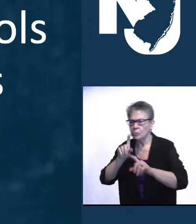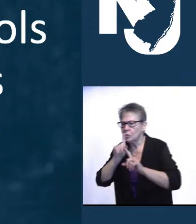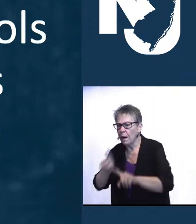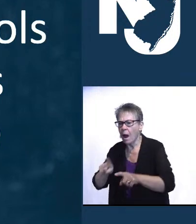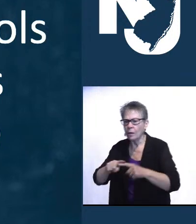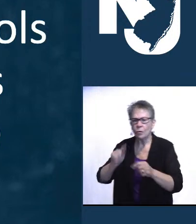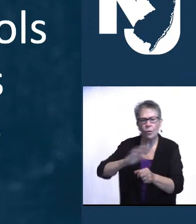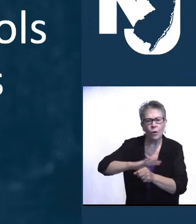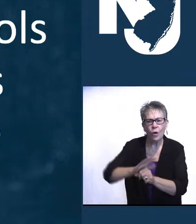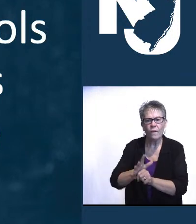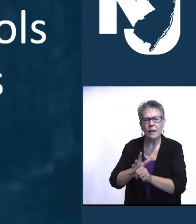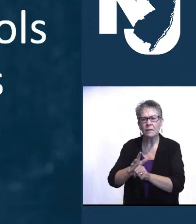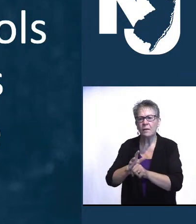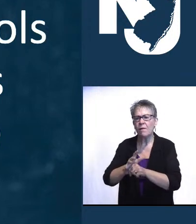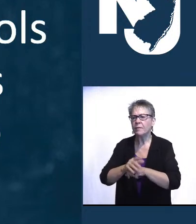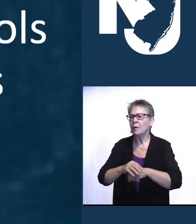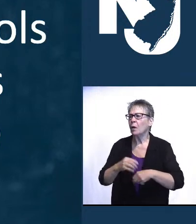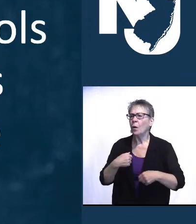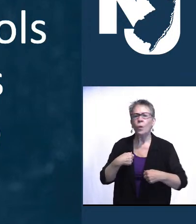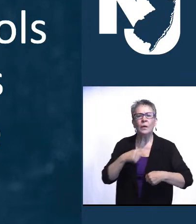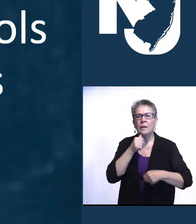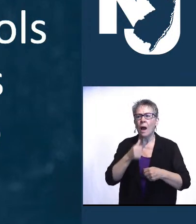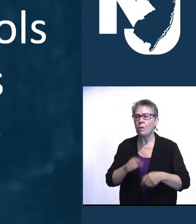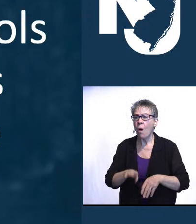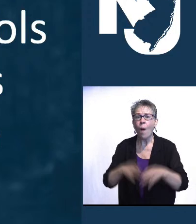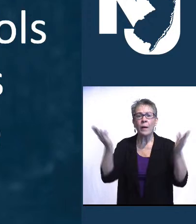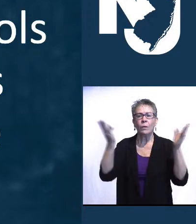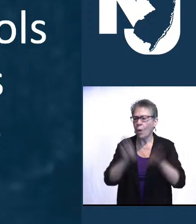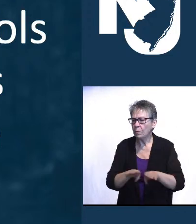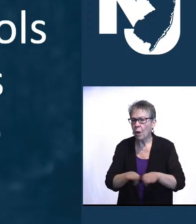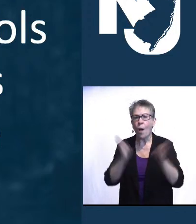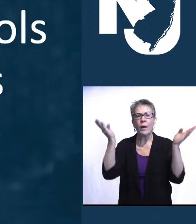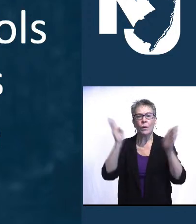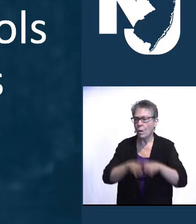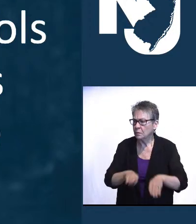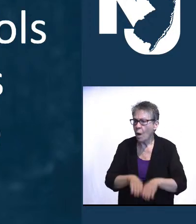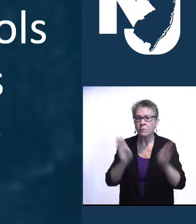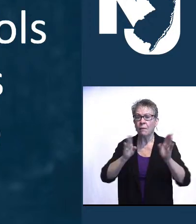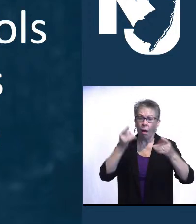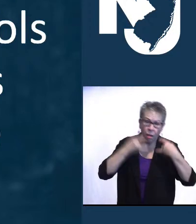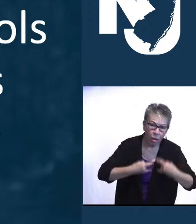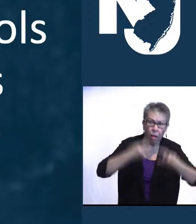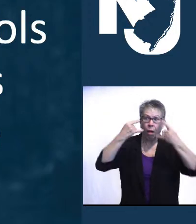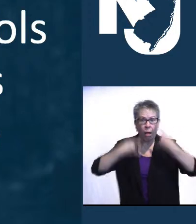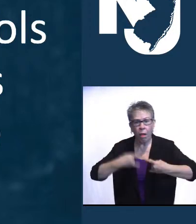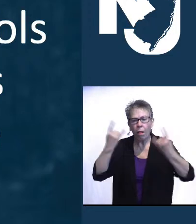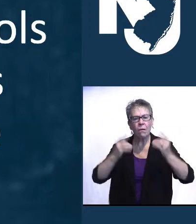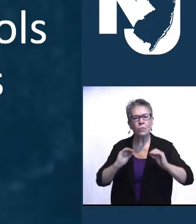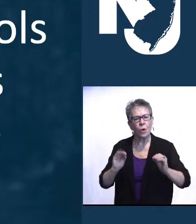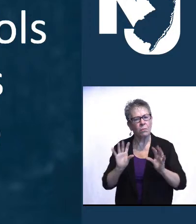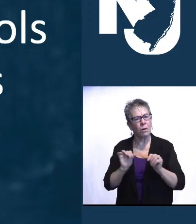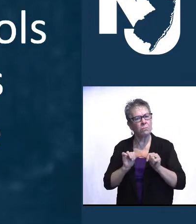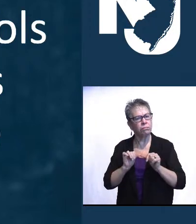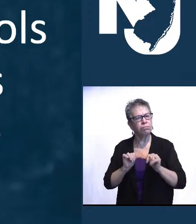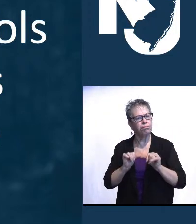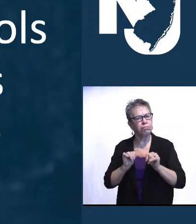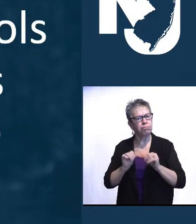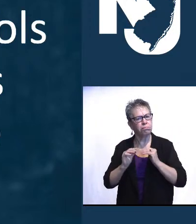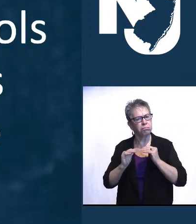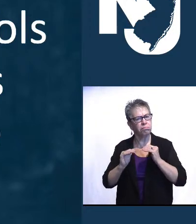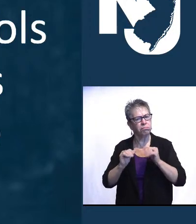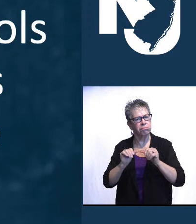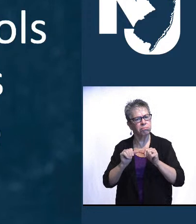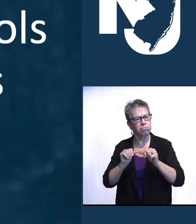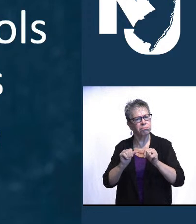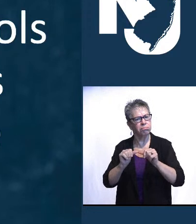again, 2 steps forward, 1 step back restrictions that many other states have been through. I think in every case across the board, we